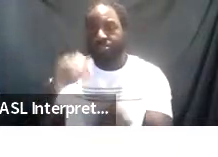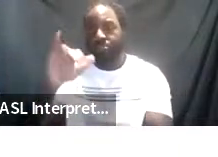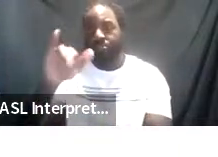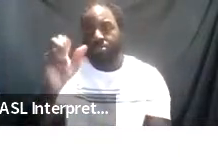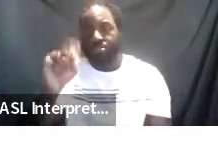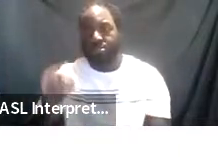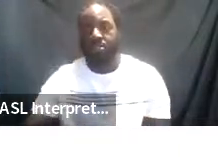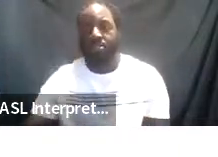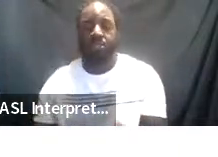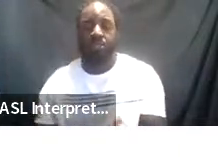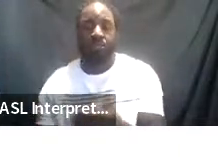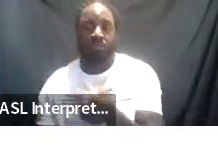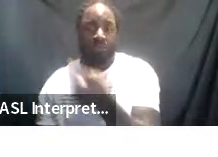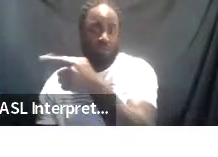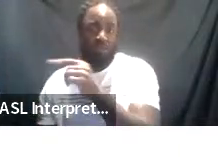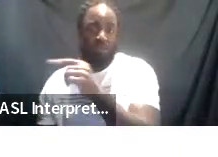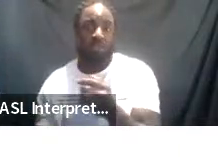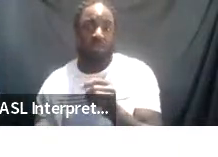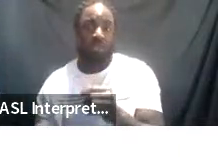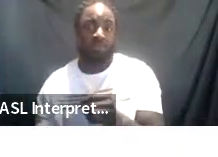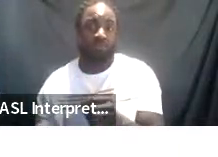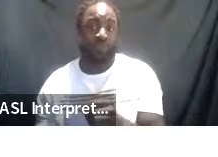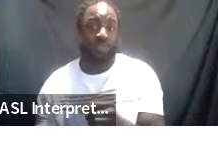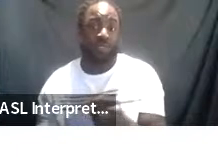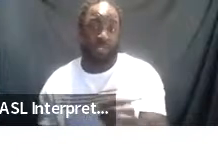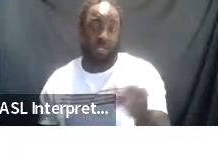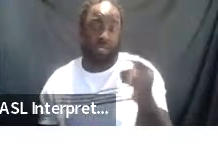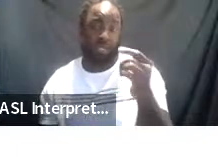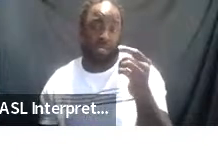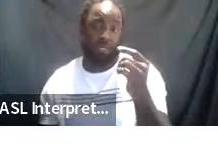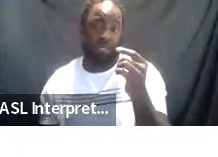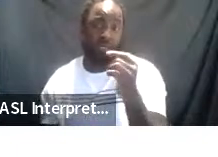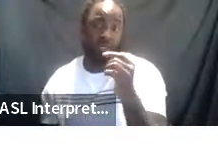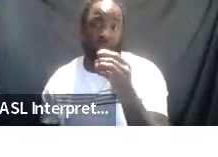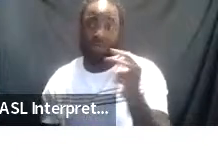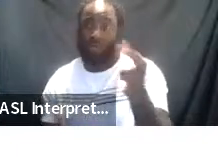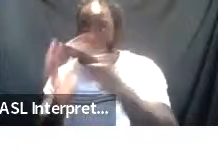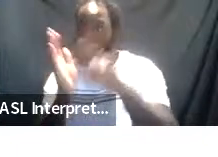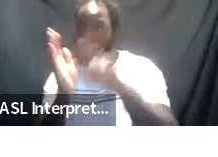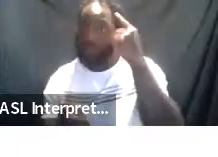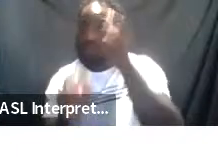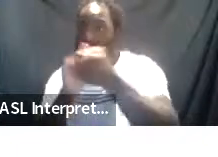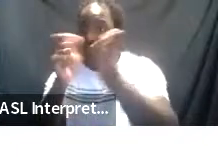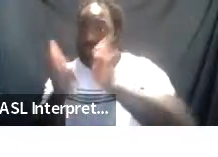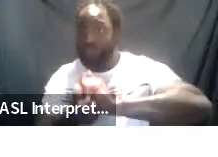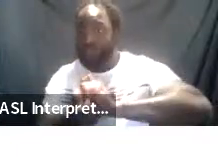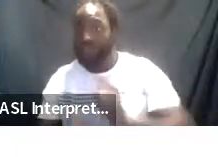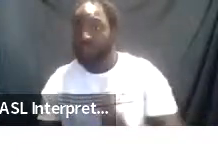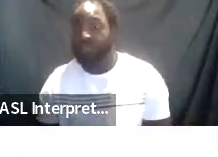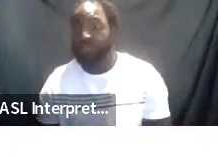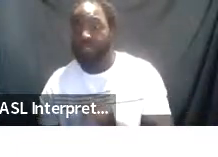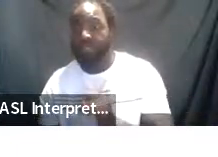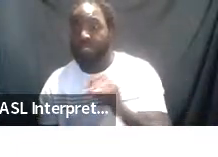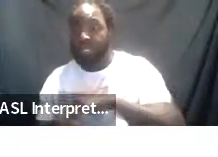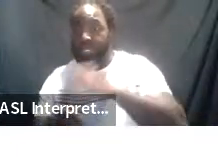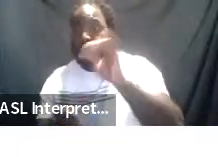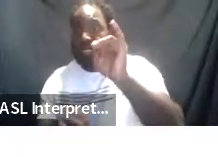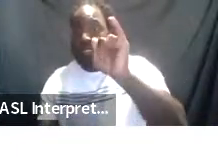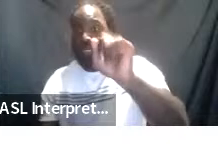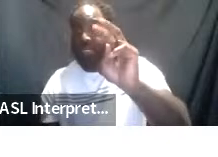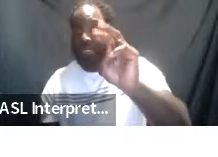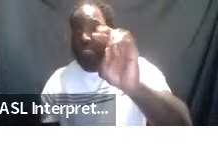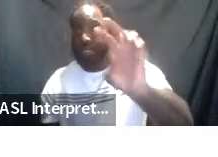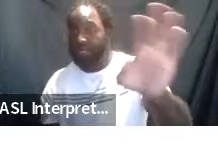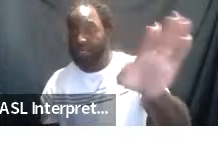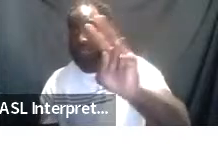I think you more or less got it, Matt. The rules for conversion in New York City are most